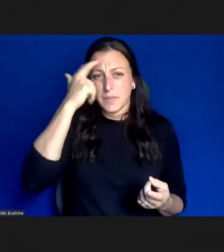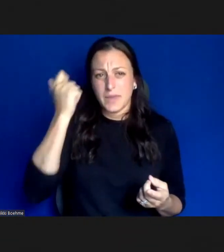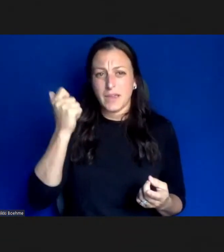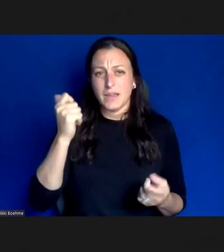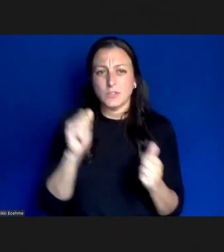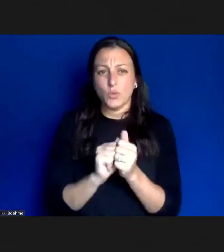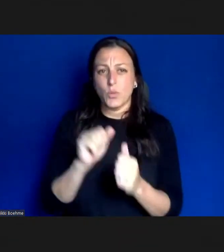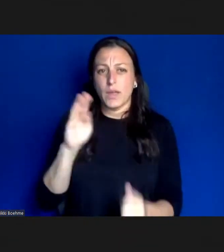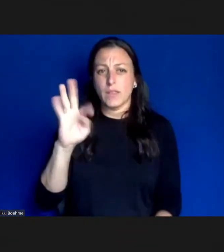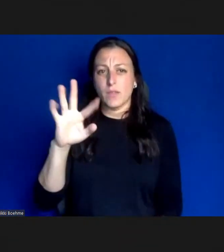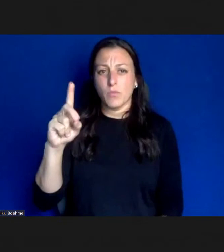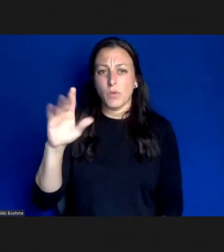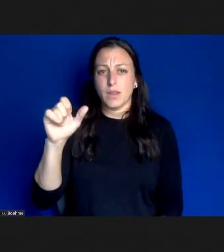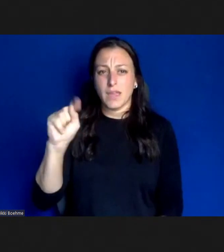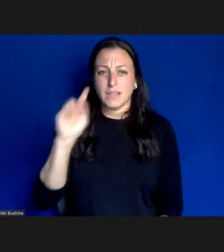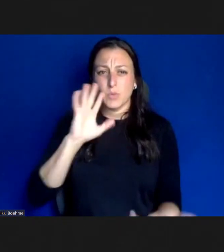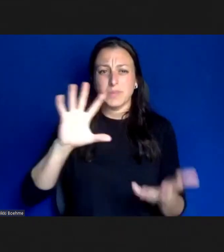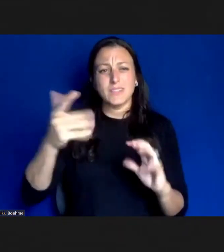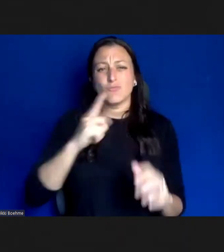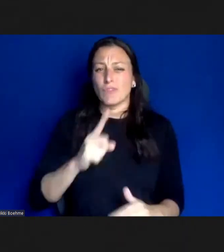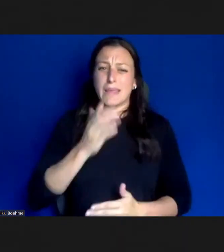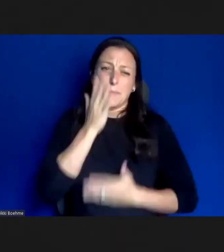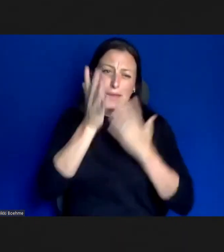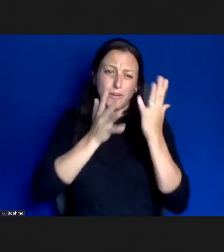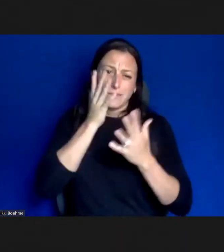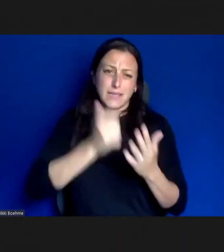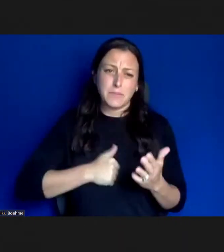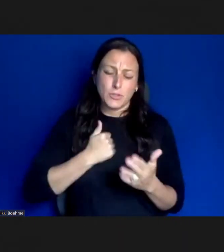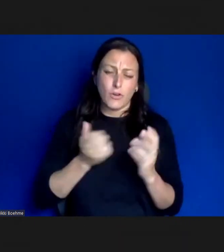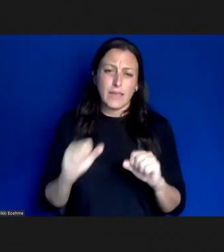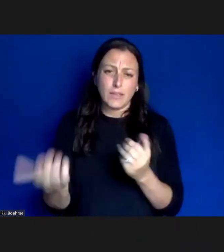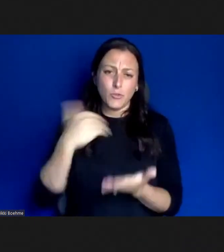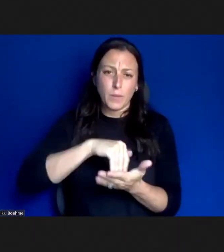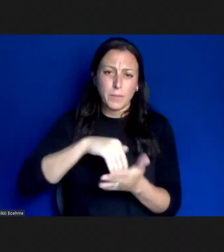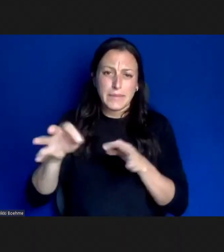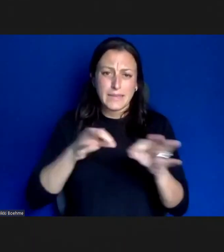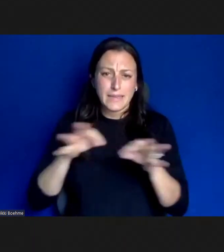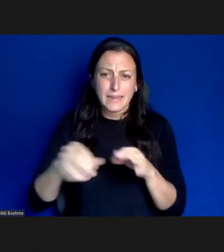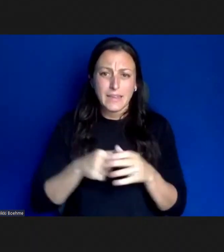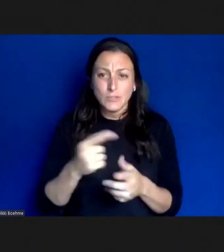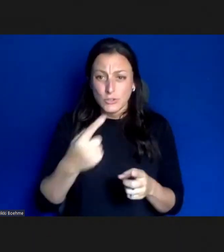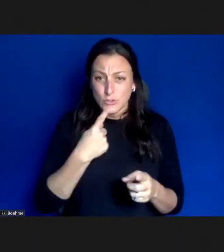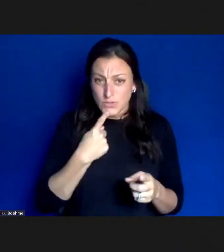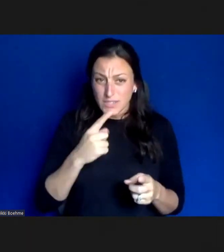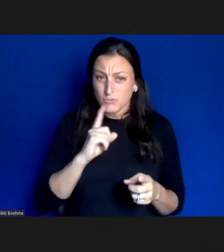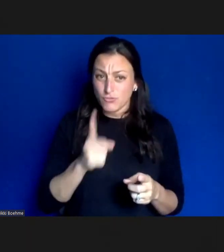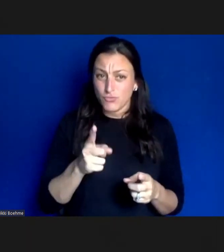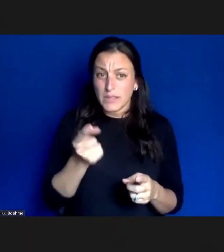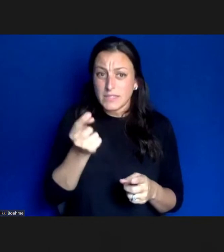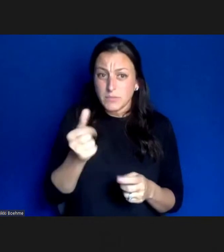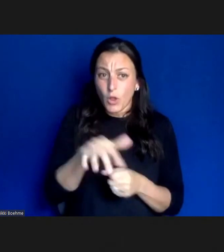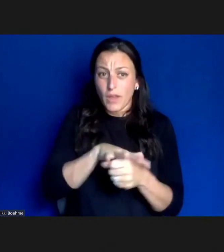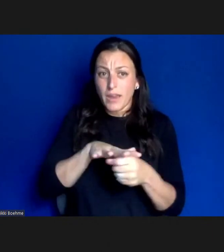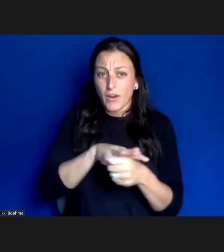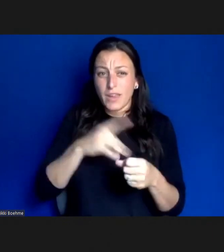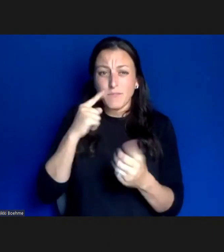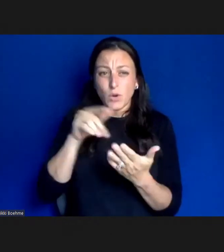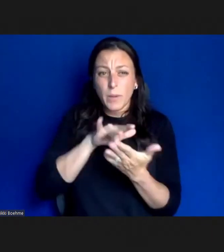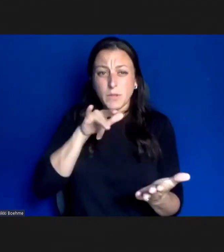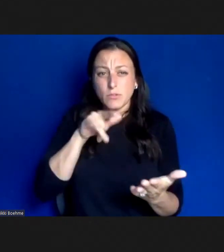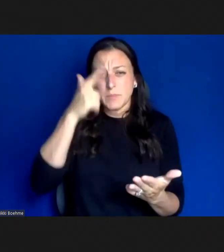mess that up. This is so embarrassing. Could you please repeat that? So so you're saying there's a small area for abuse because of what and what's